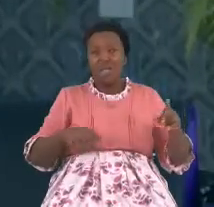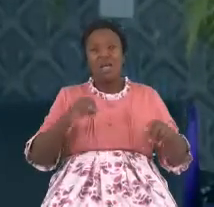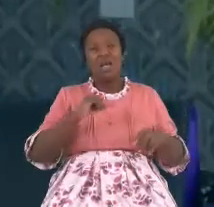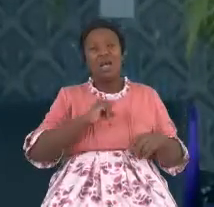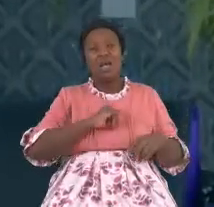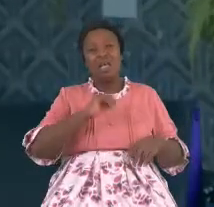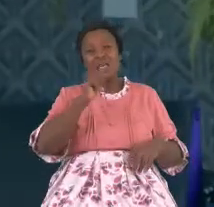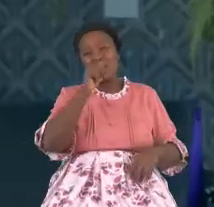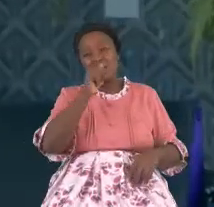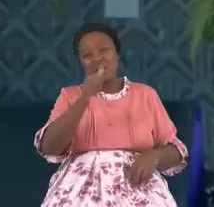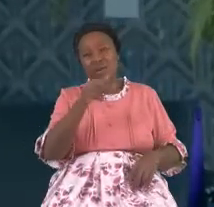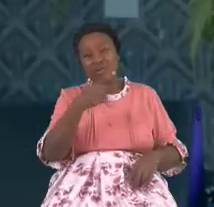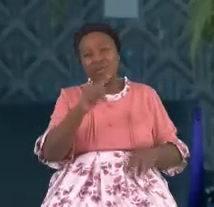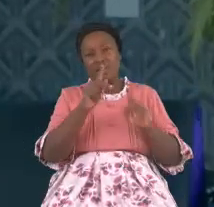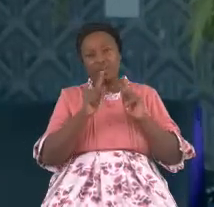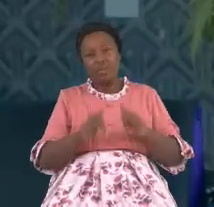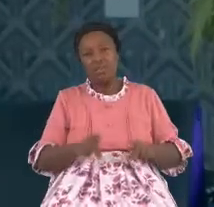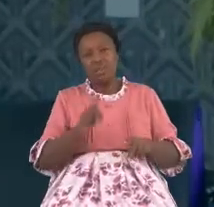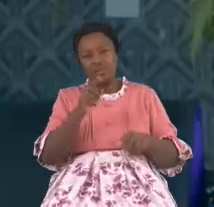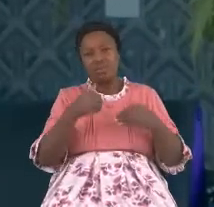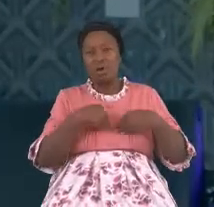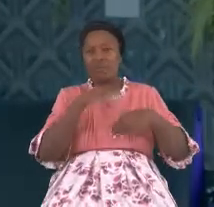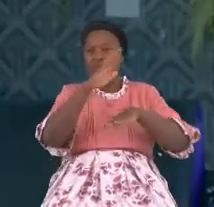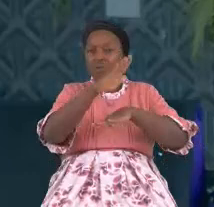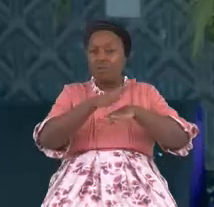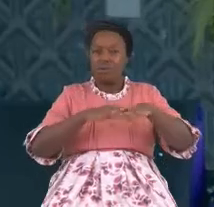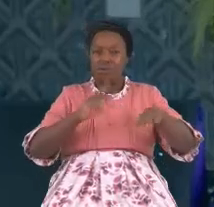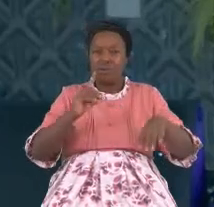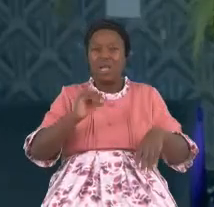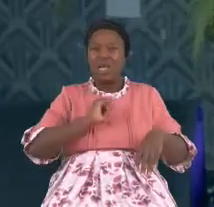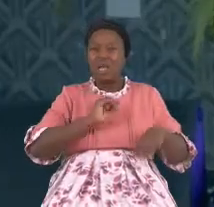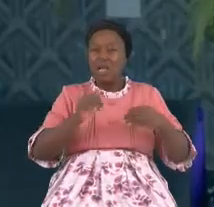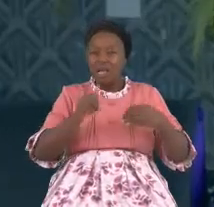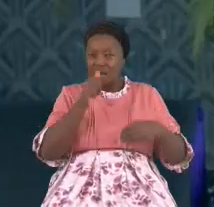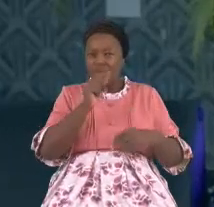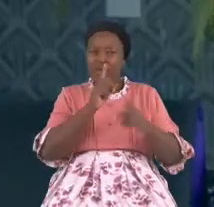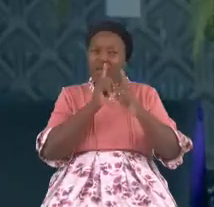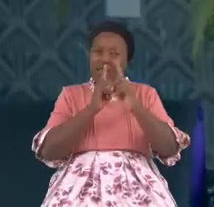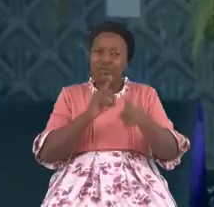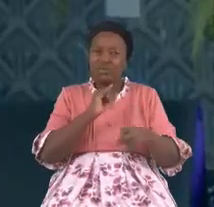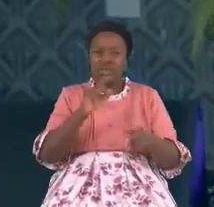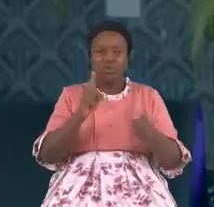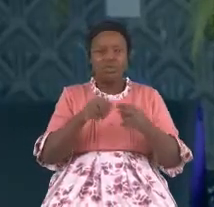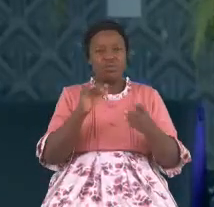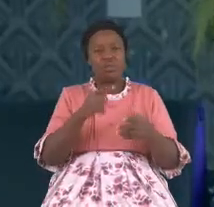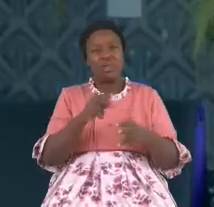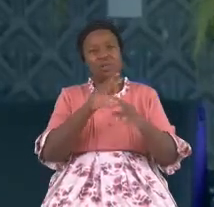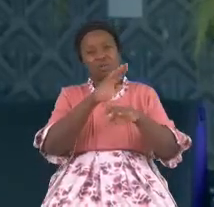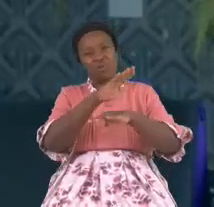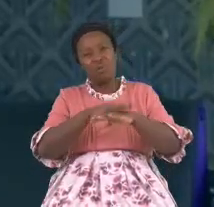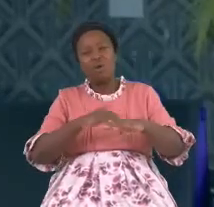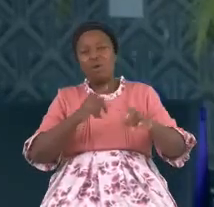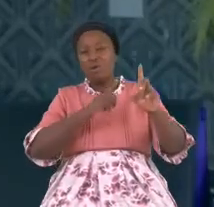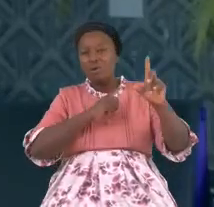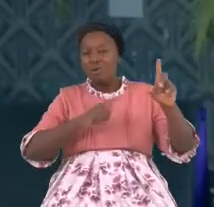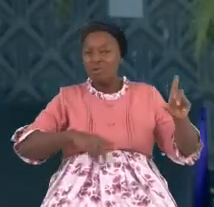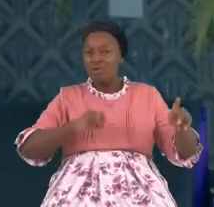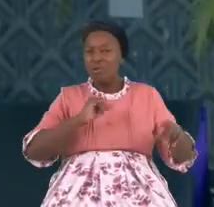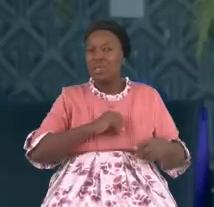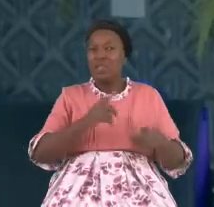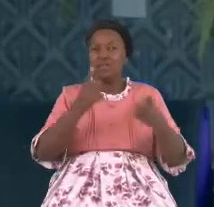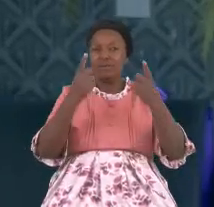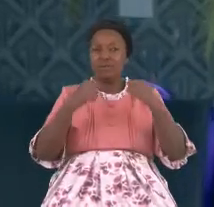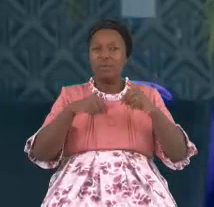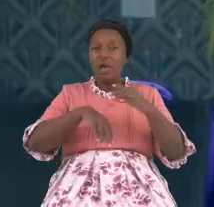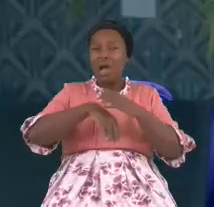the person you have called. I'm responding to the call. Lord, I come. Out of